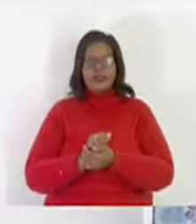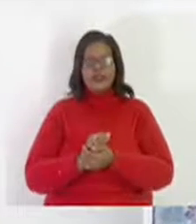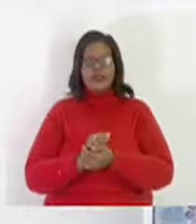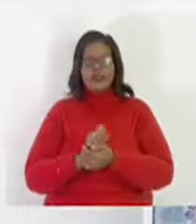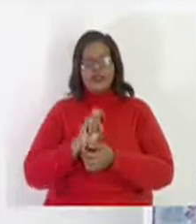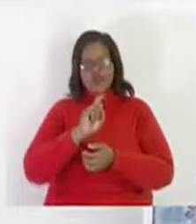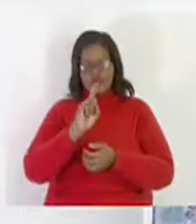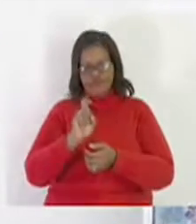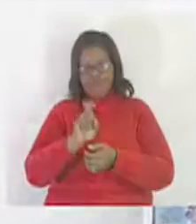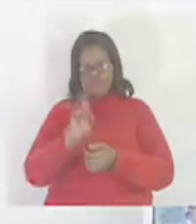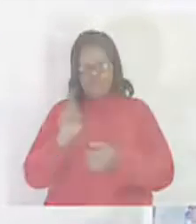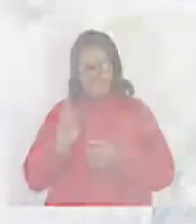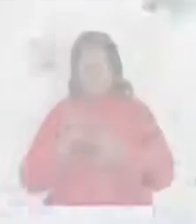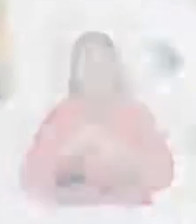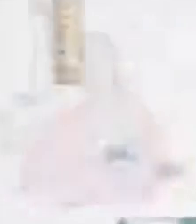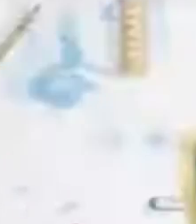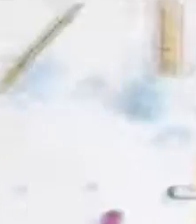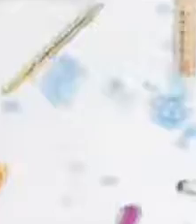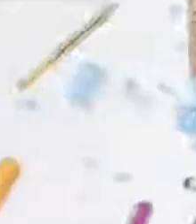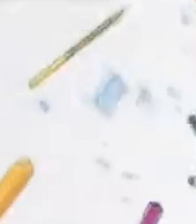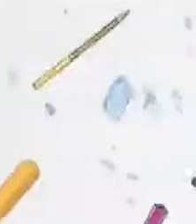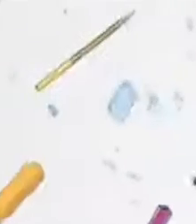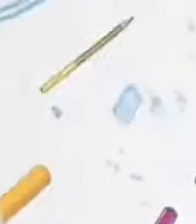question by question.